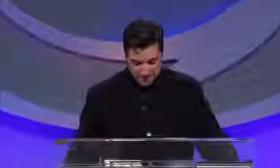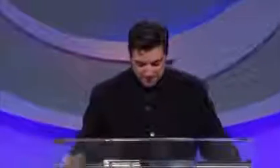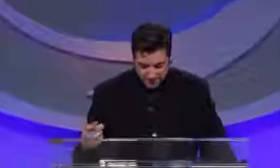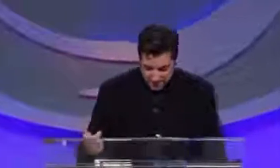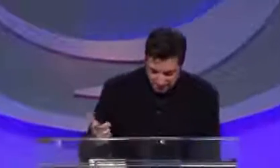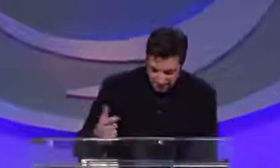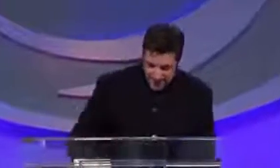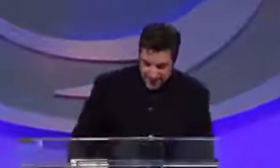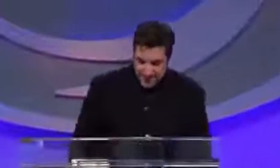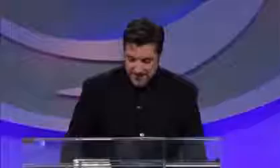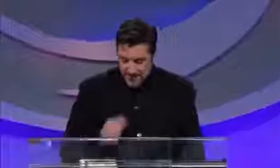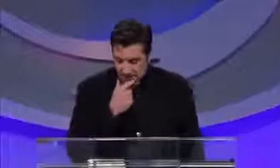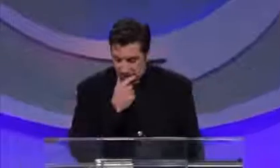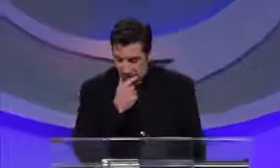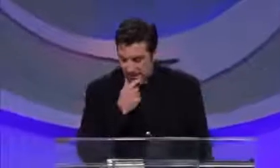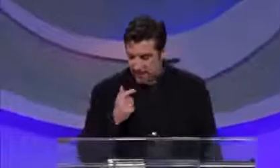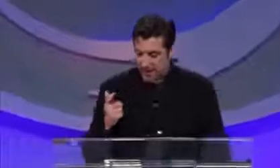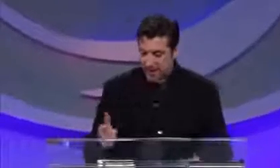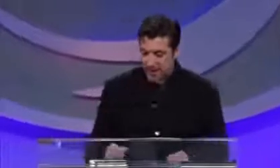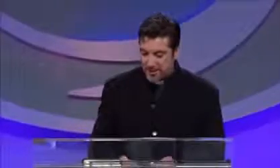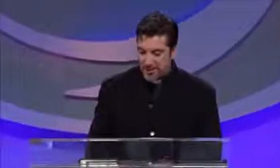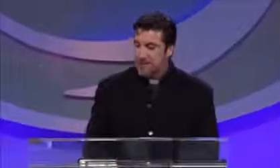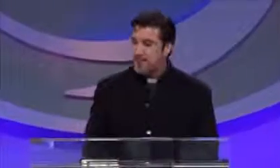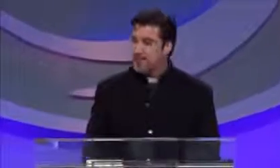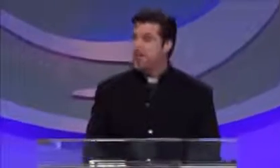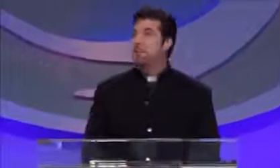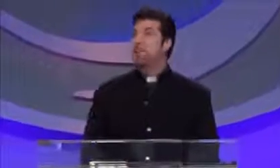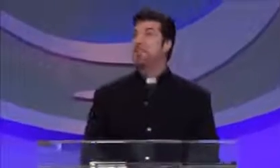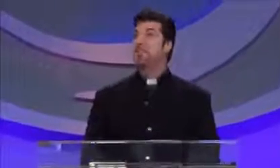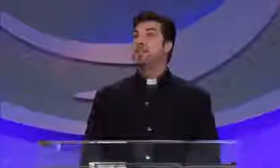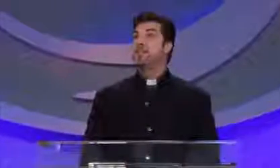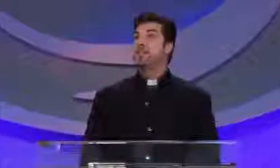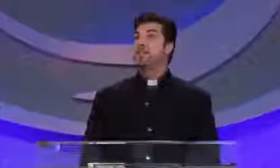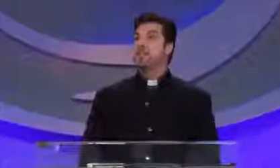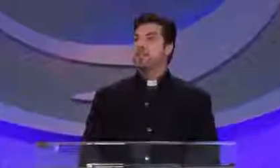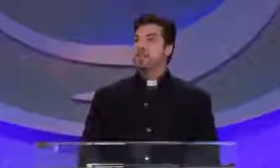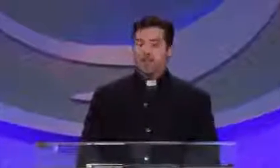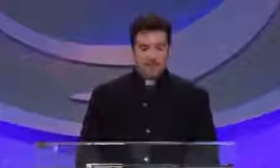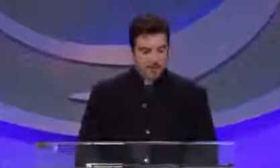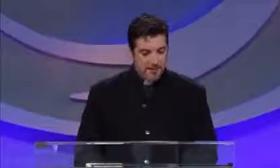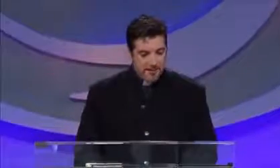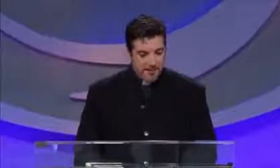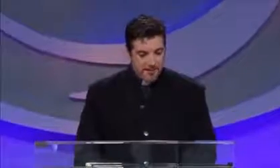So I said to him, look, I'll be there on the 13th. He said, no, I'm busy.